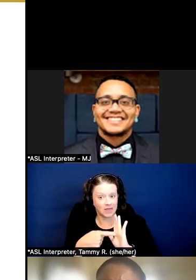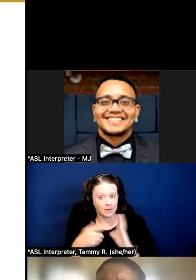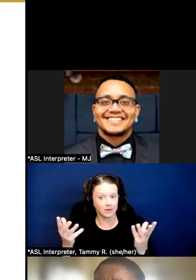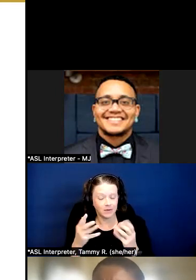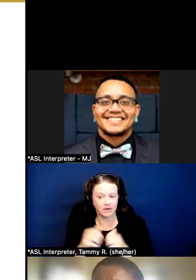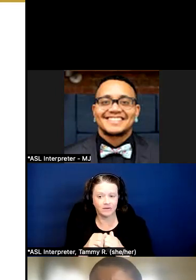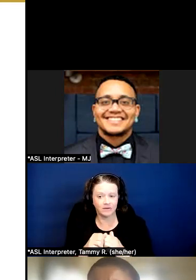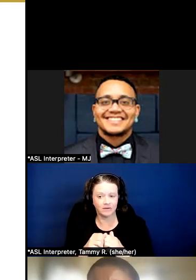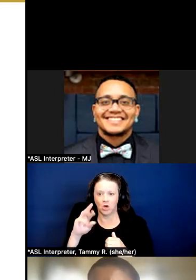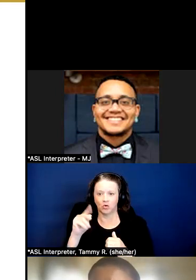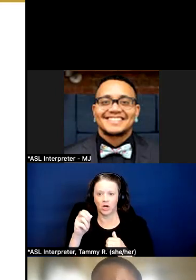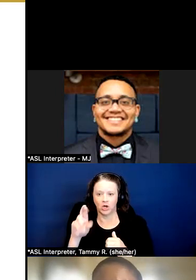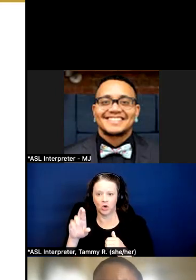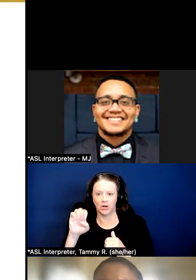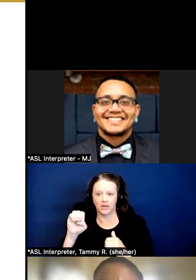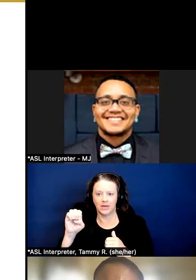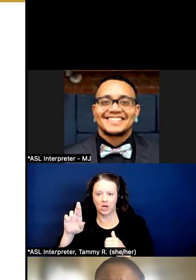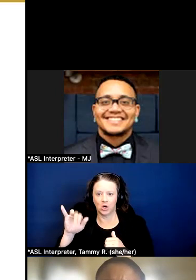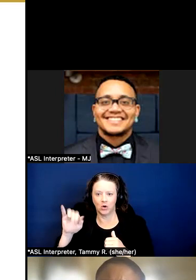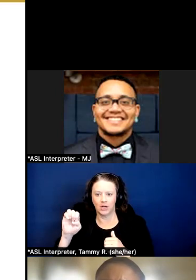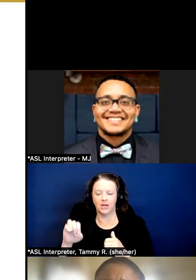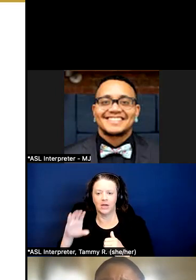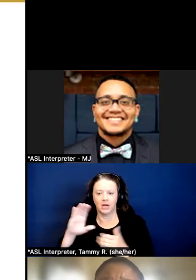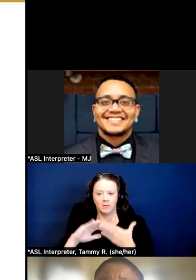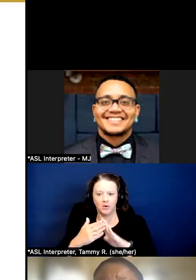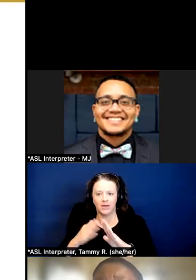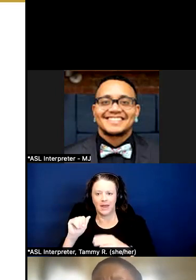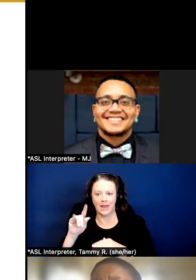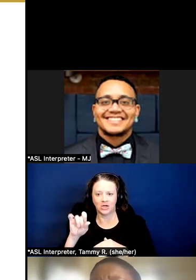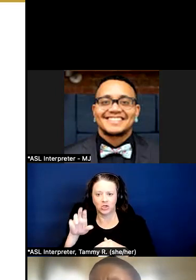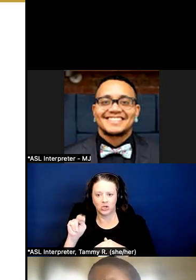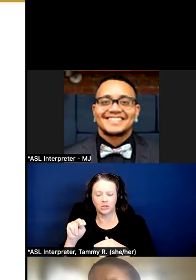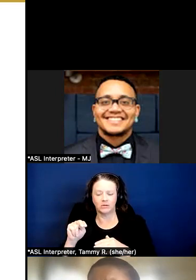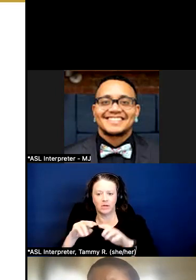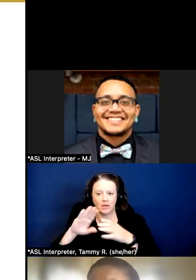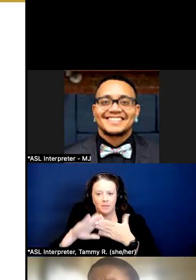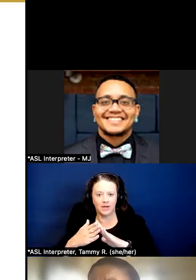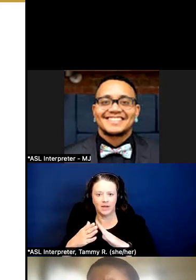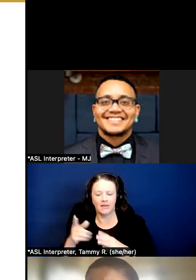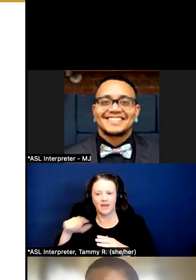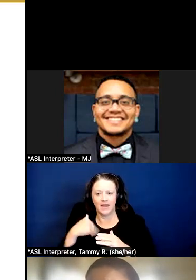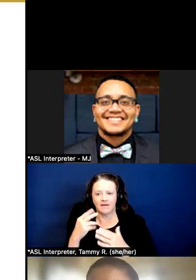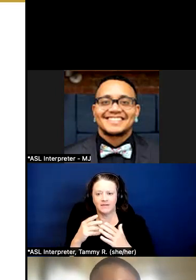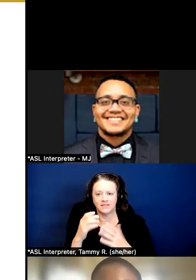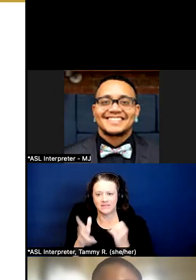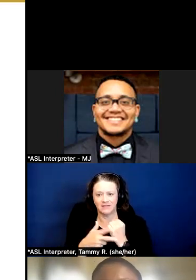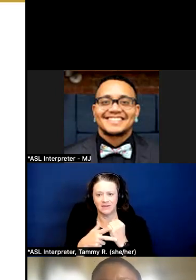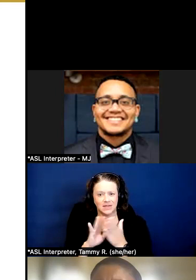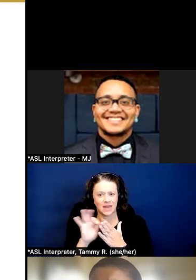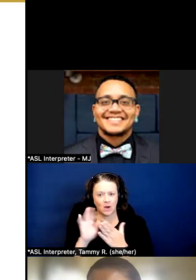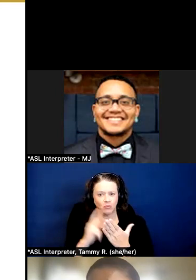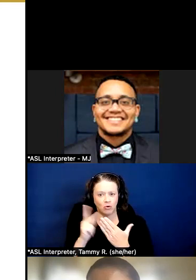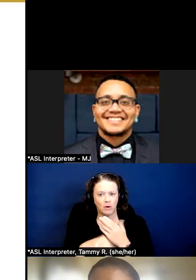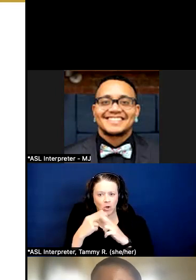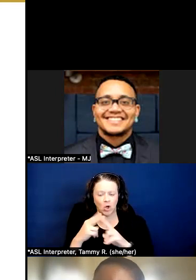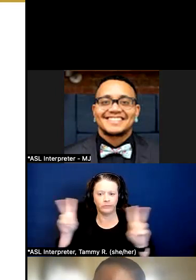Erie Community Action Committee. They have what is called a Money Works for You savings account program. And with